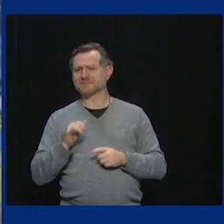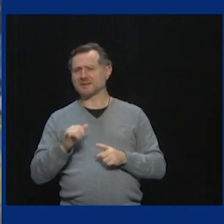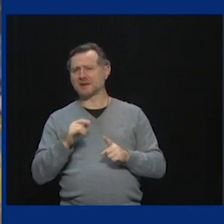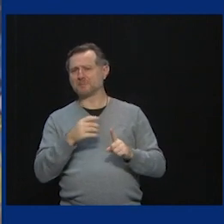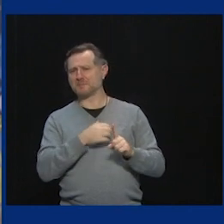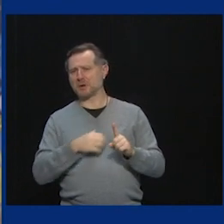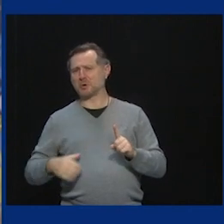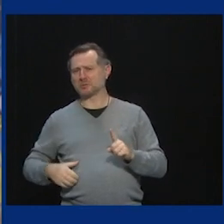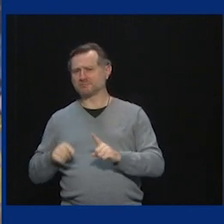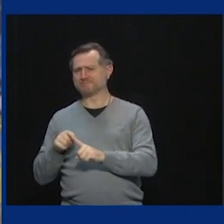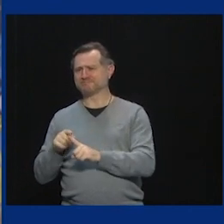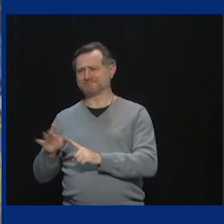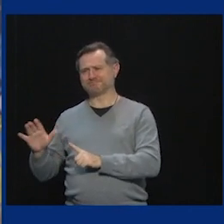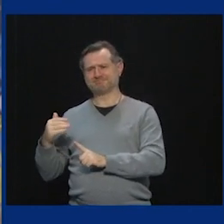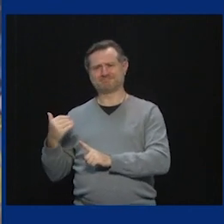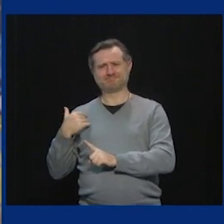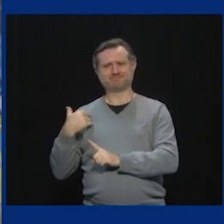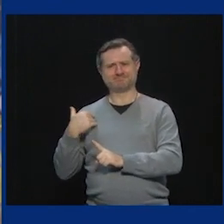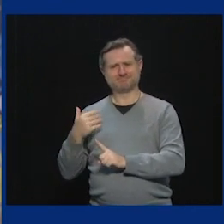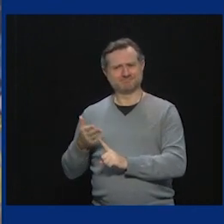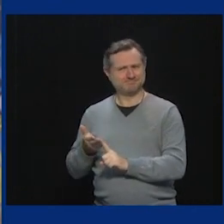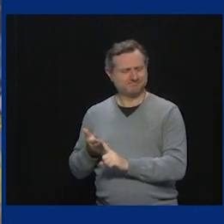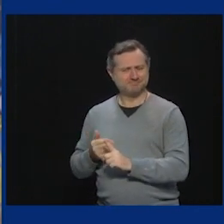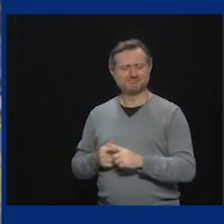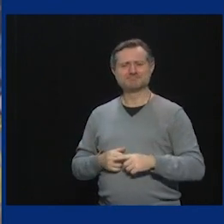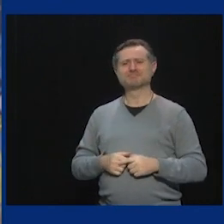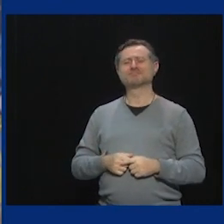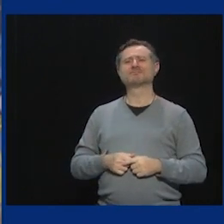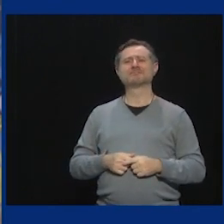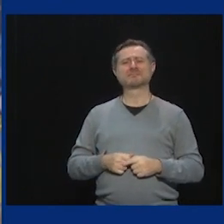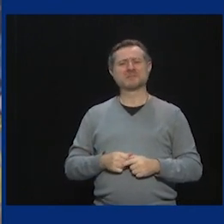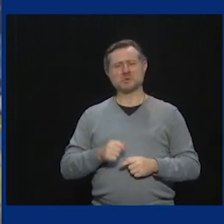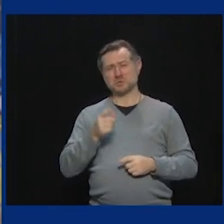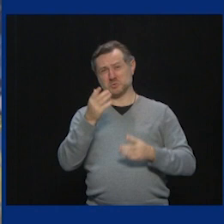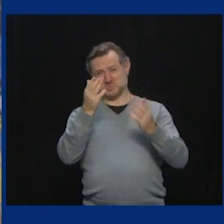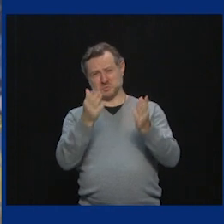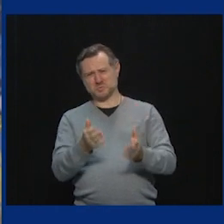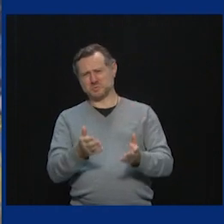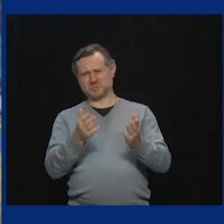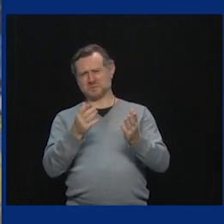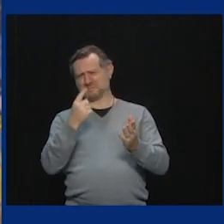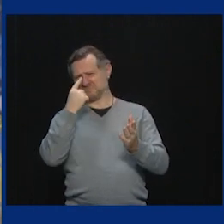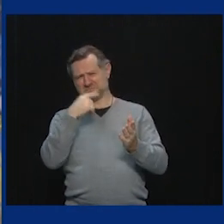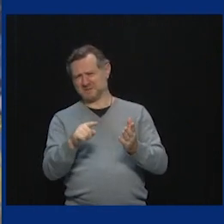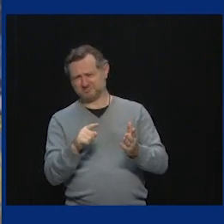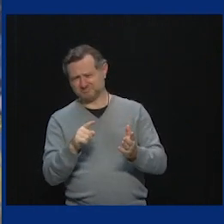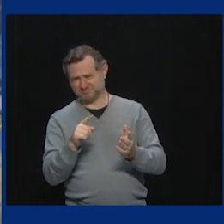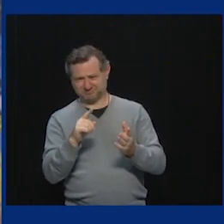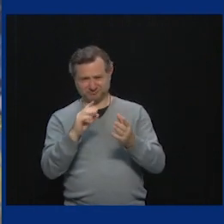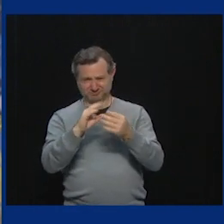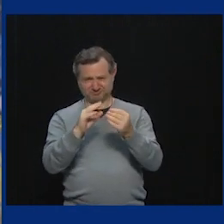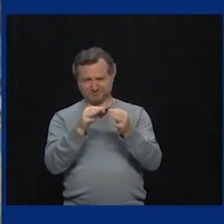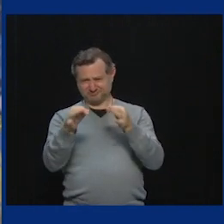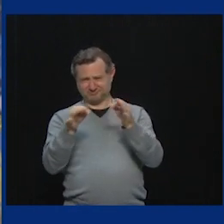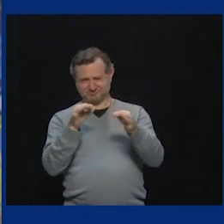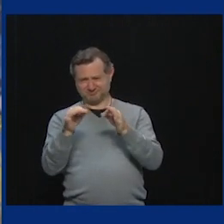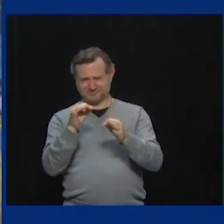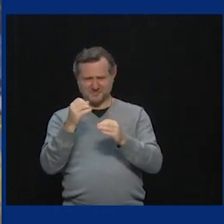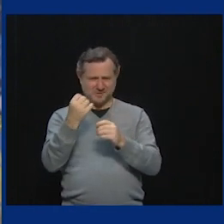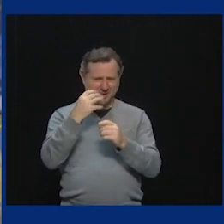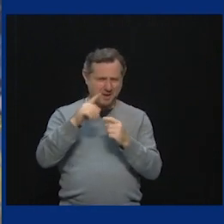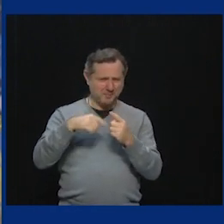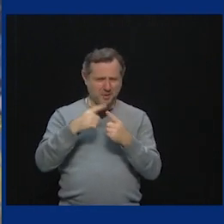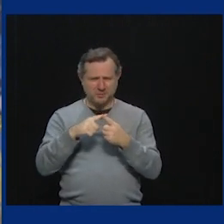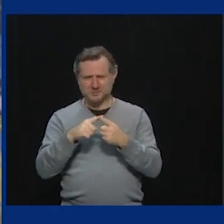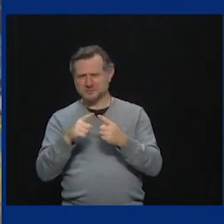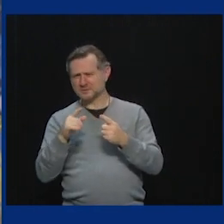I mean, can you, I guess, talk about Gianaris's request in that context as well,